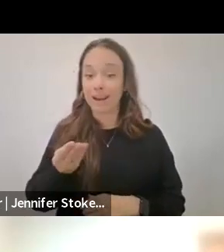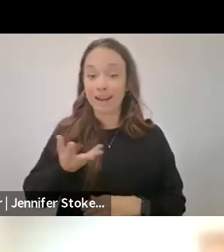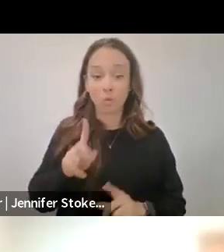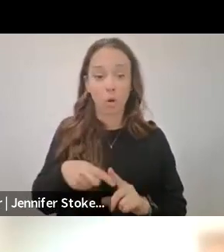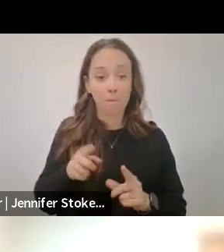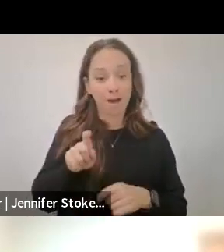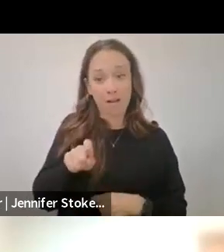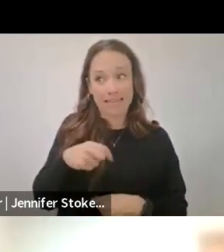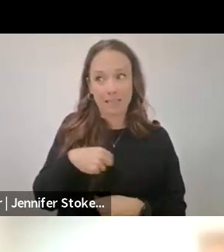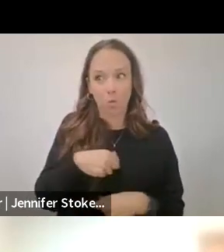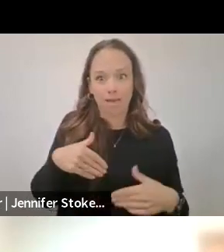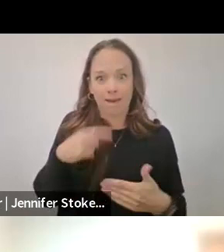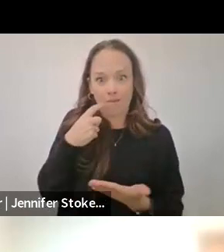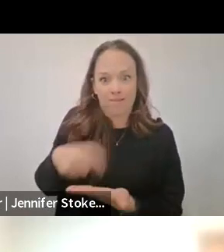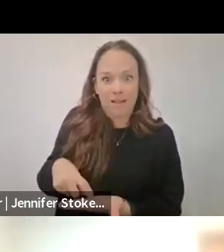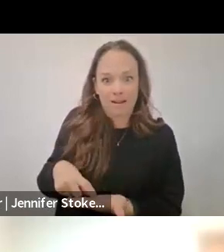yet identified.